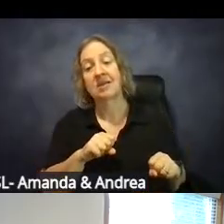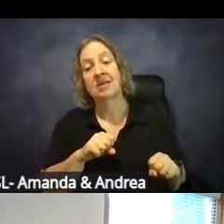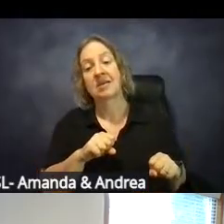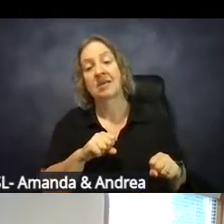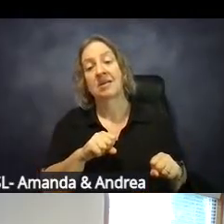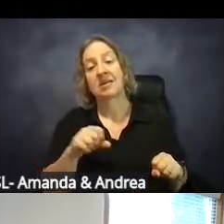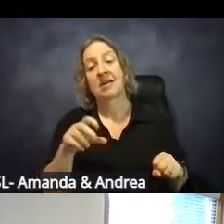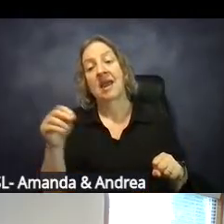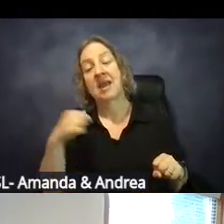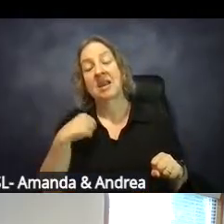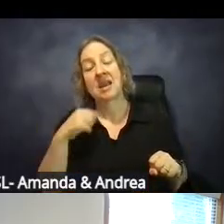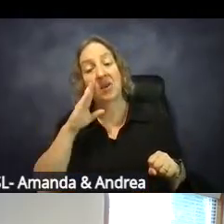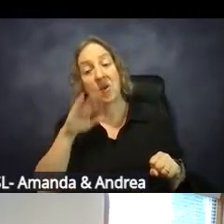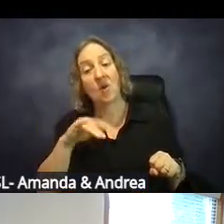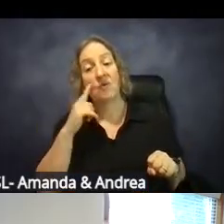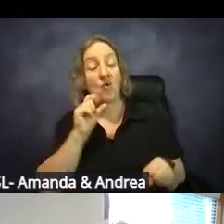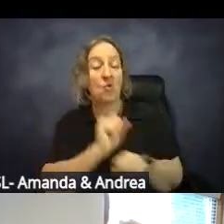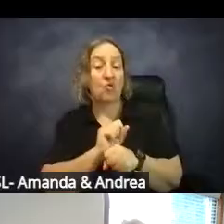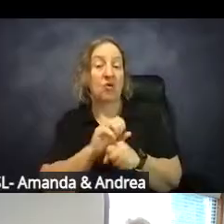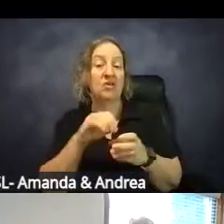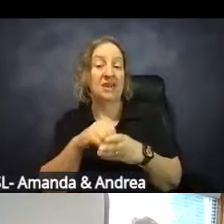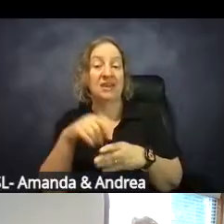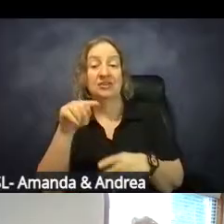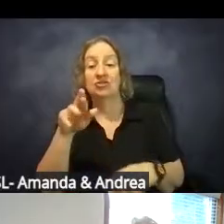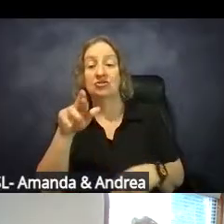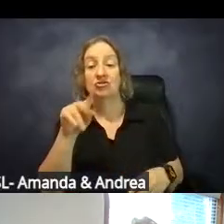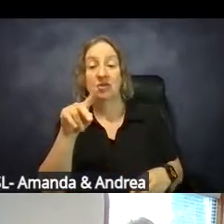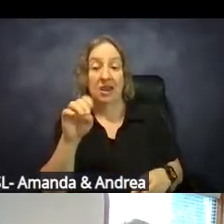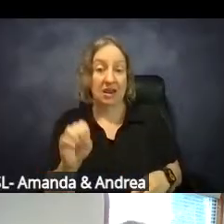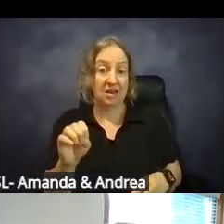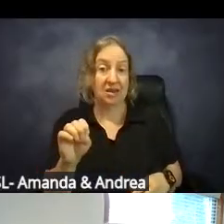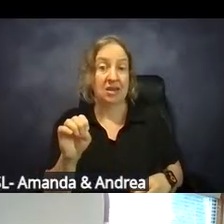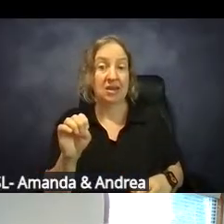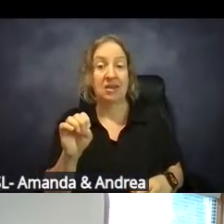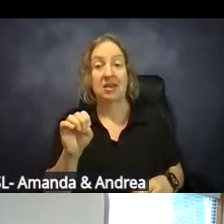I also know that for work in the trades,